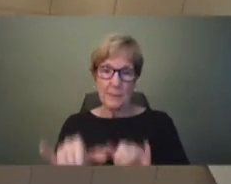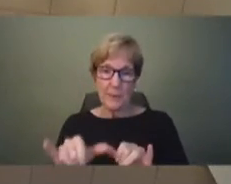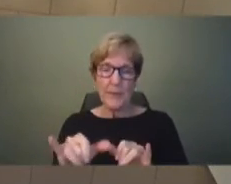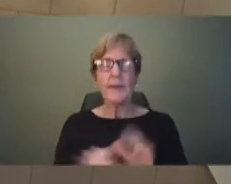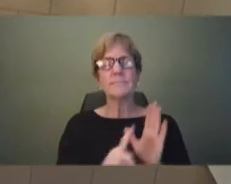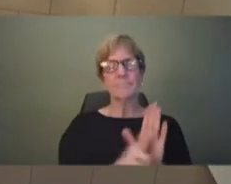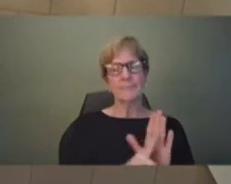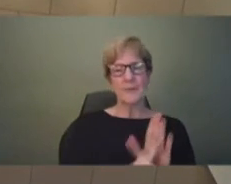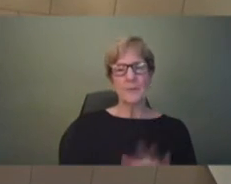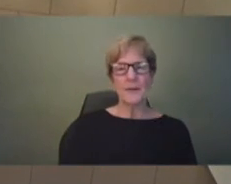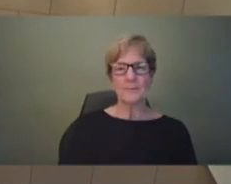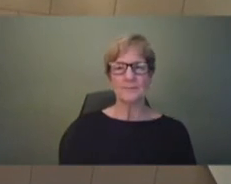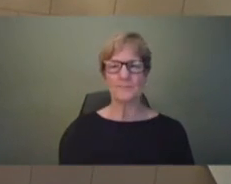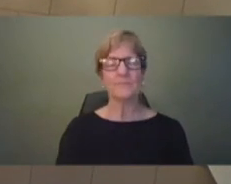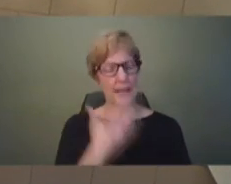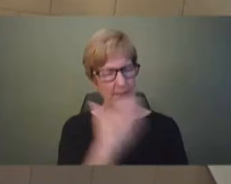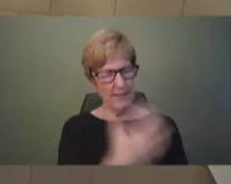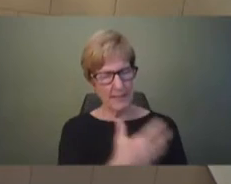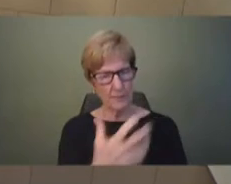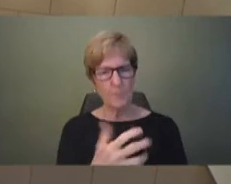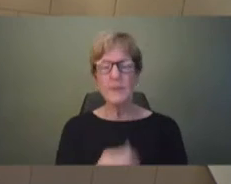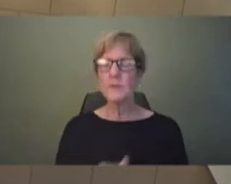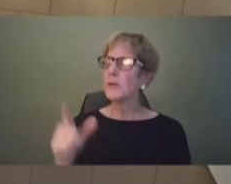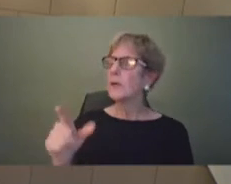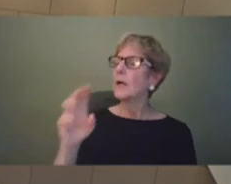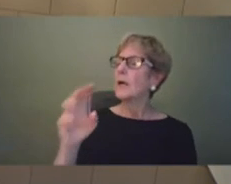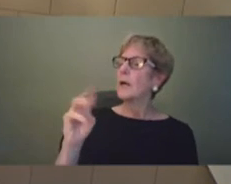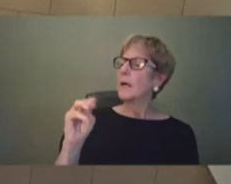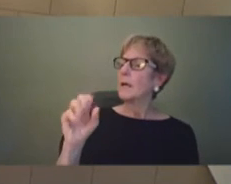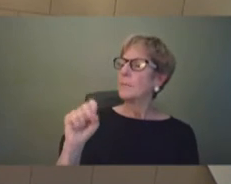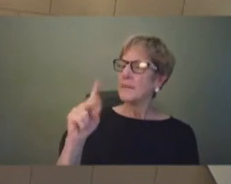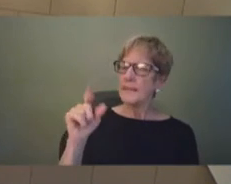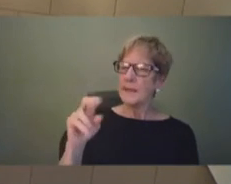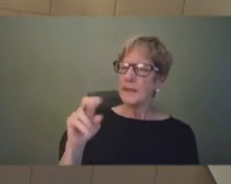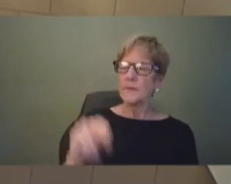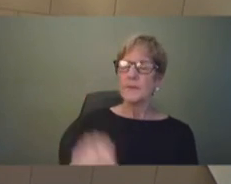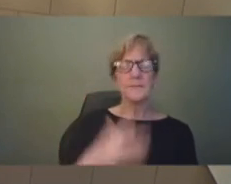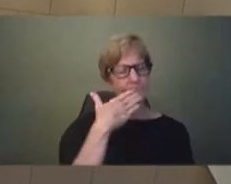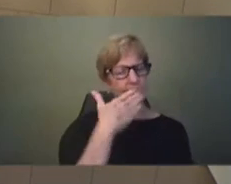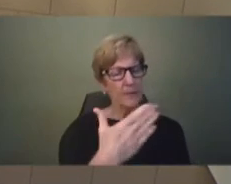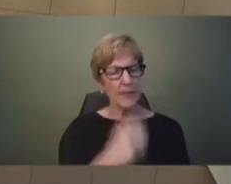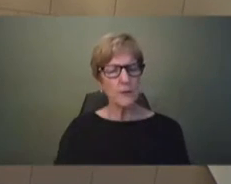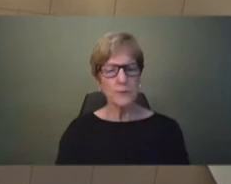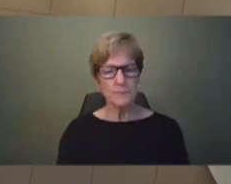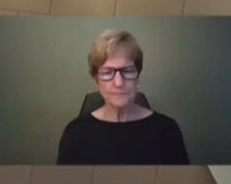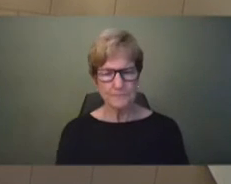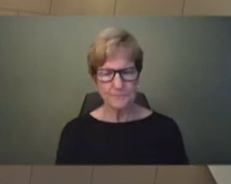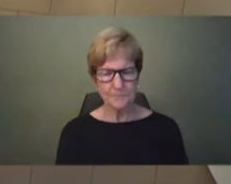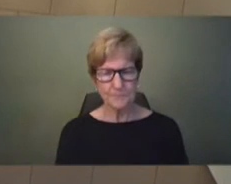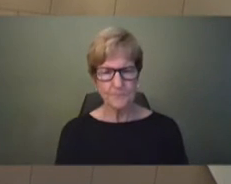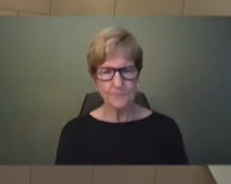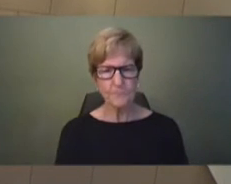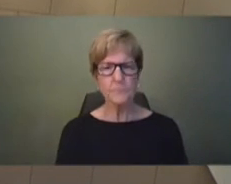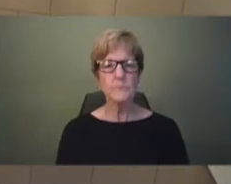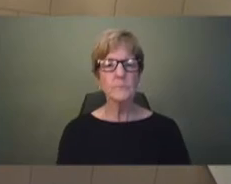very much all right Miss Anderson thank you Madame mayor um